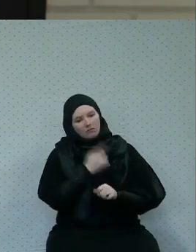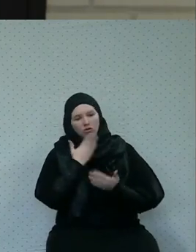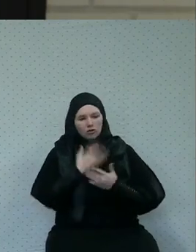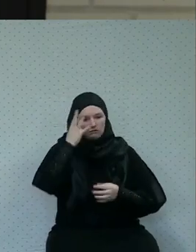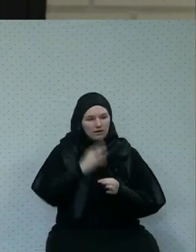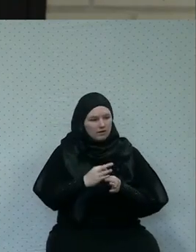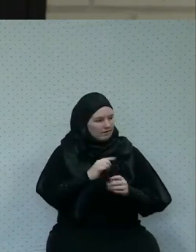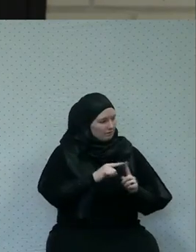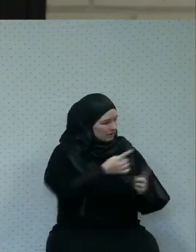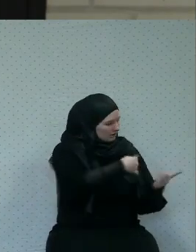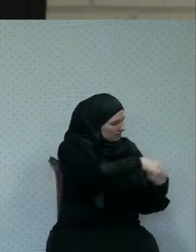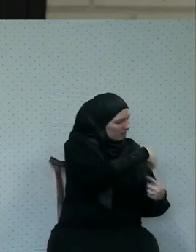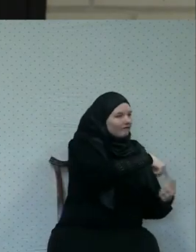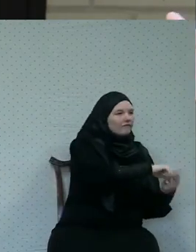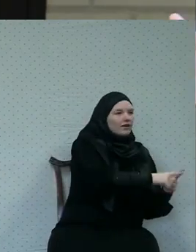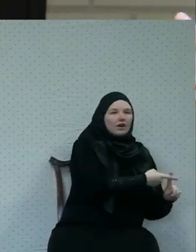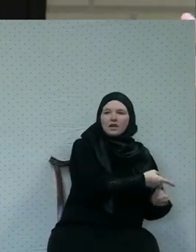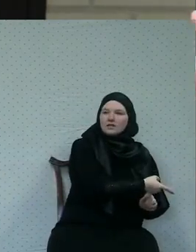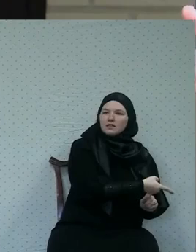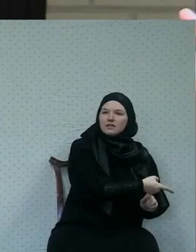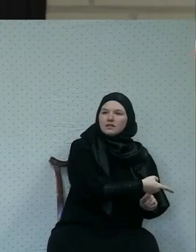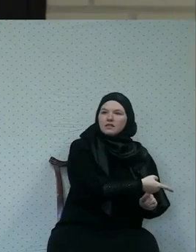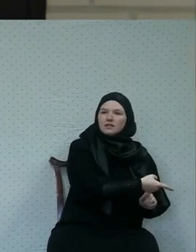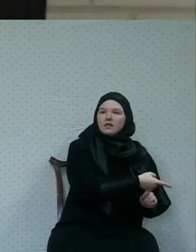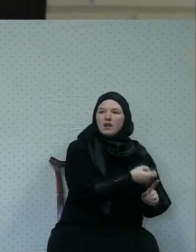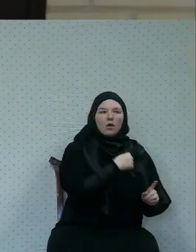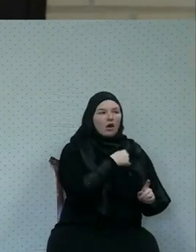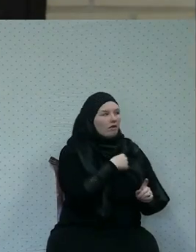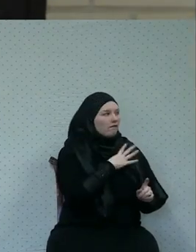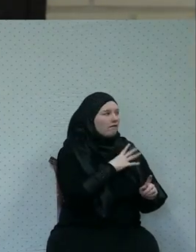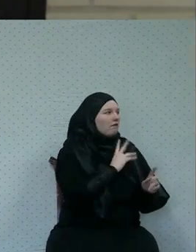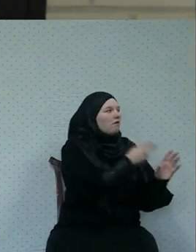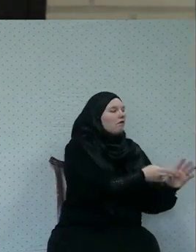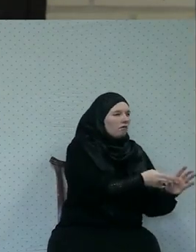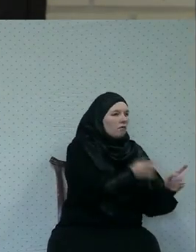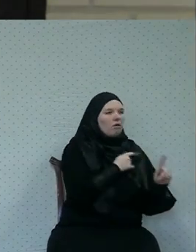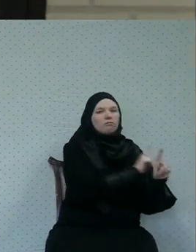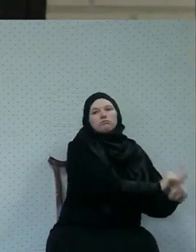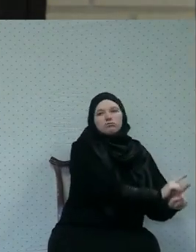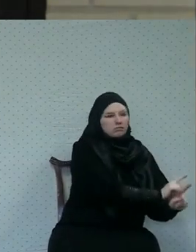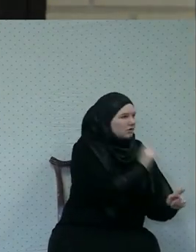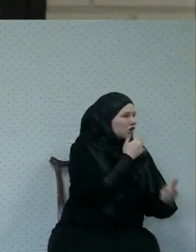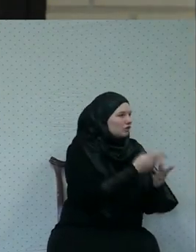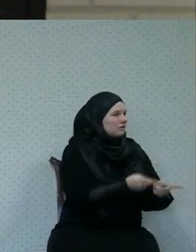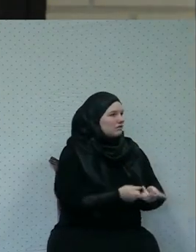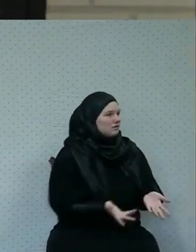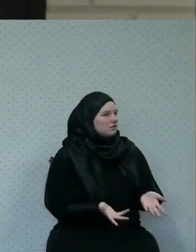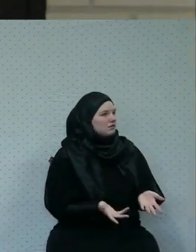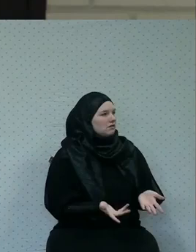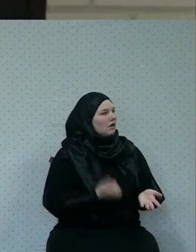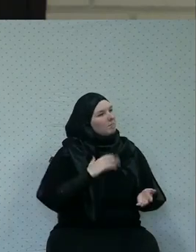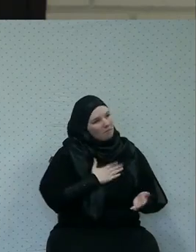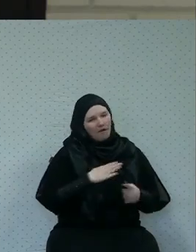good, while our friends take us to places that are not exactly godly, to actions